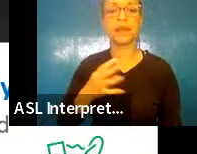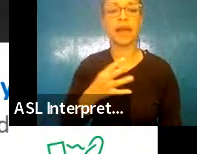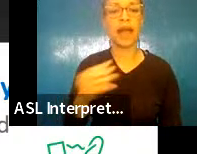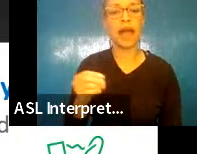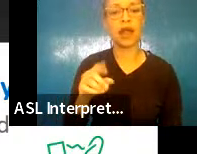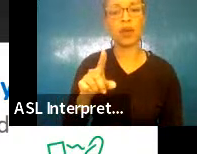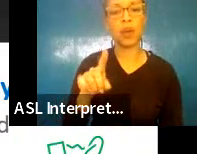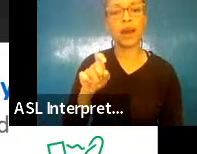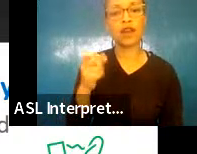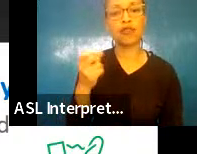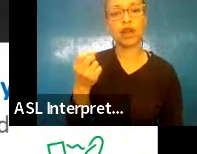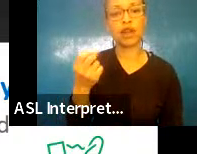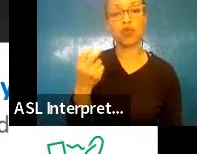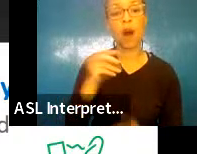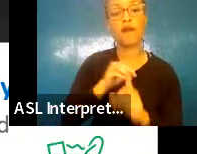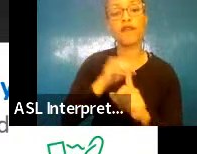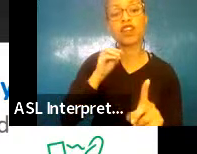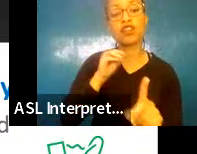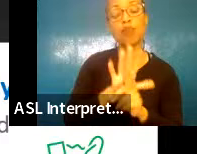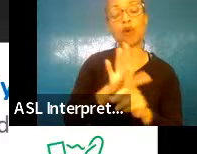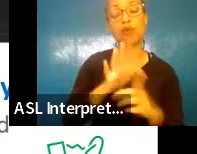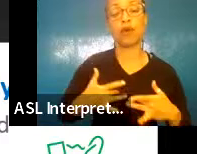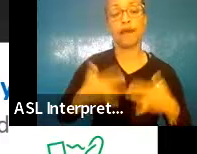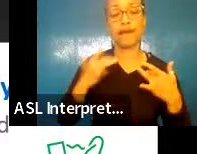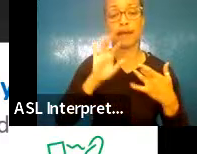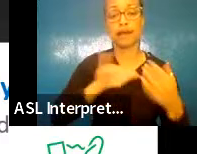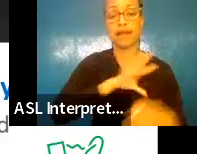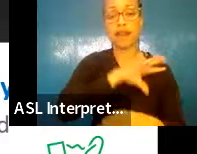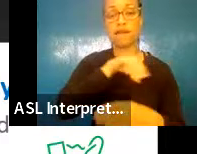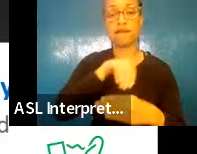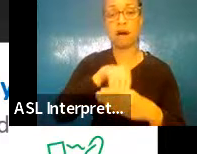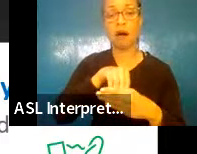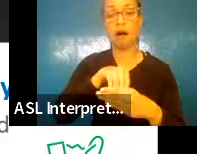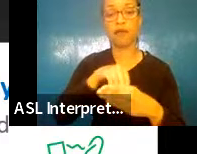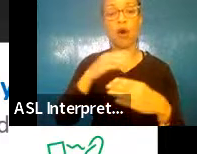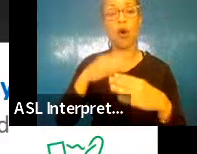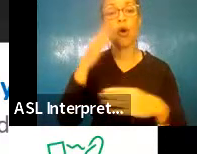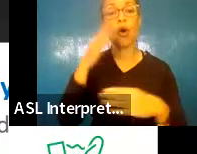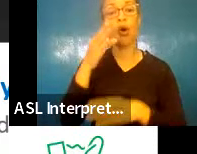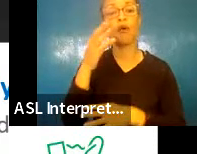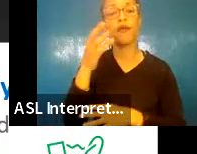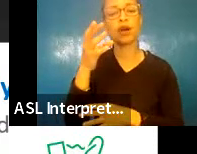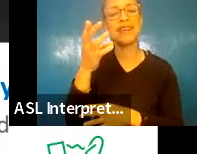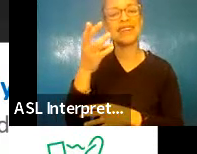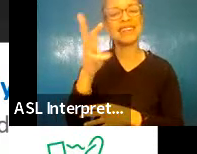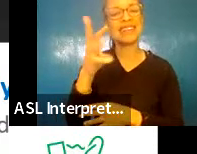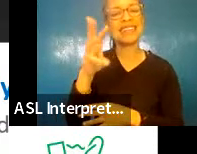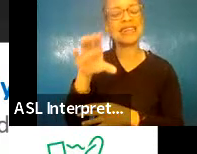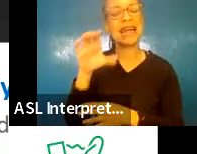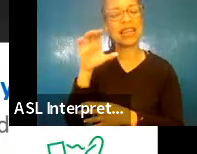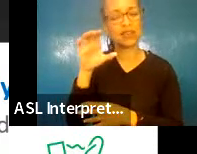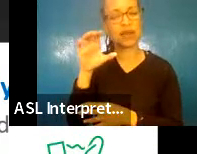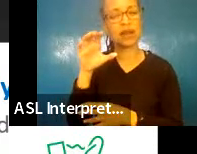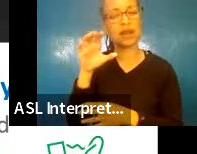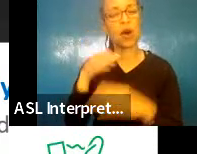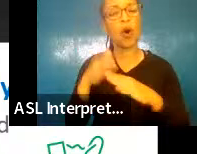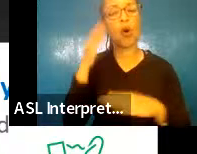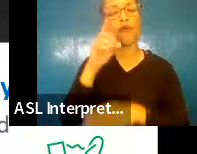112 exposure events that involved over 1,600 cases and over 1,000